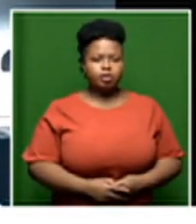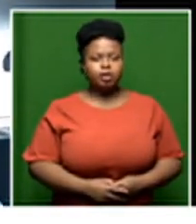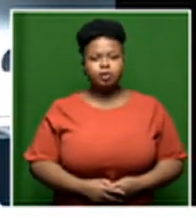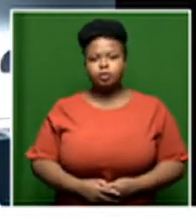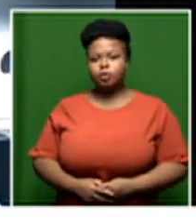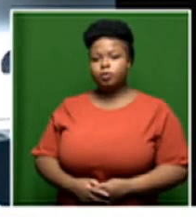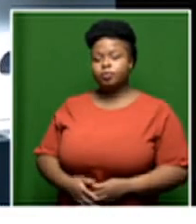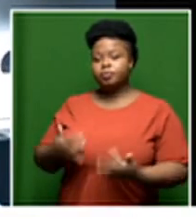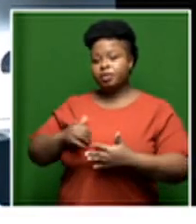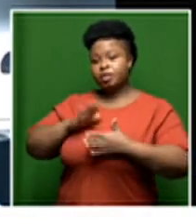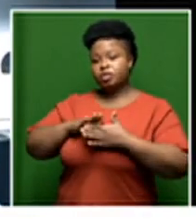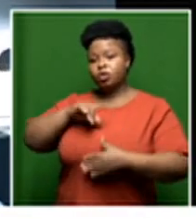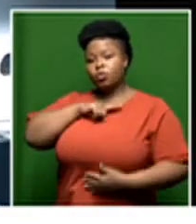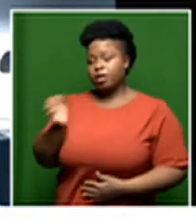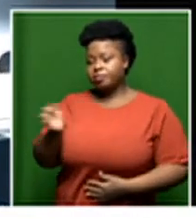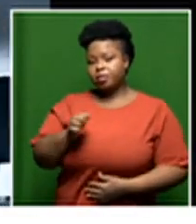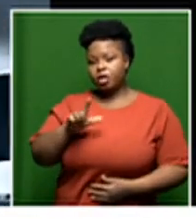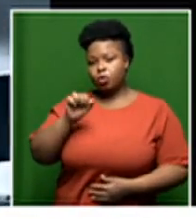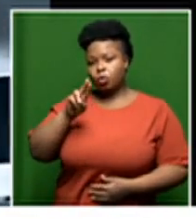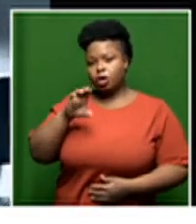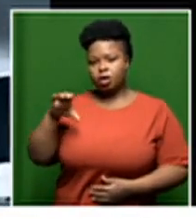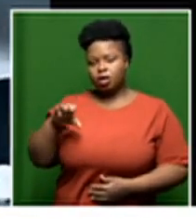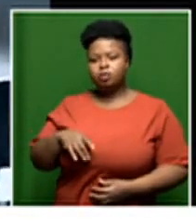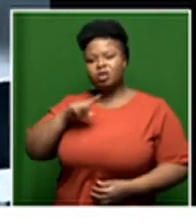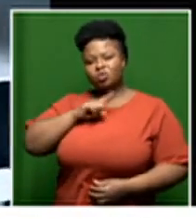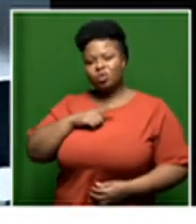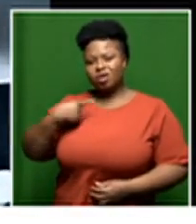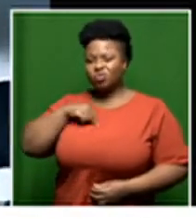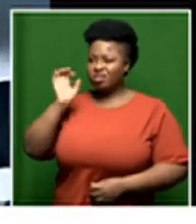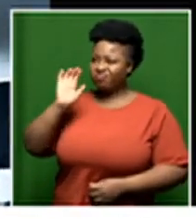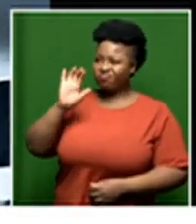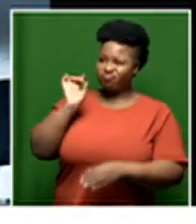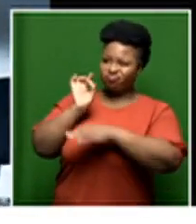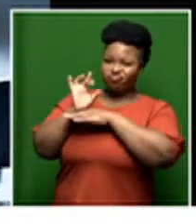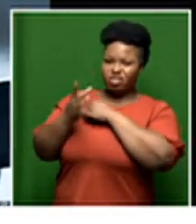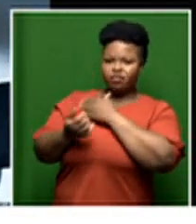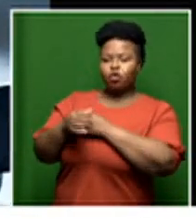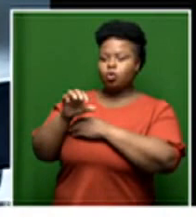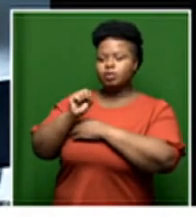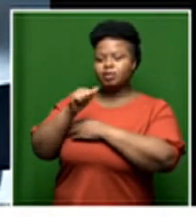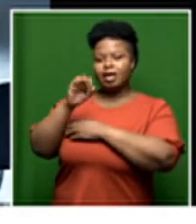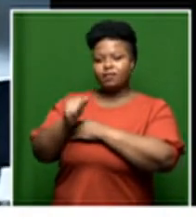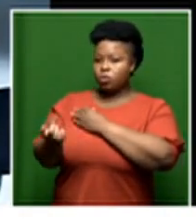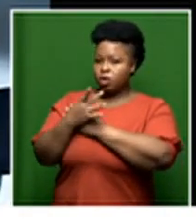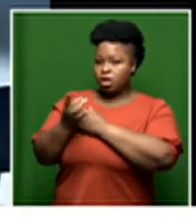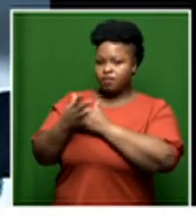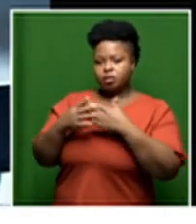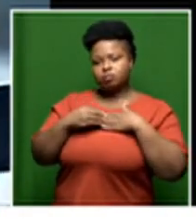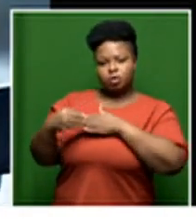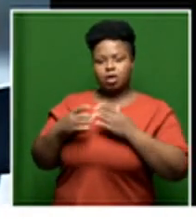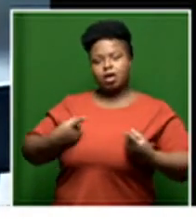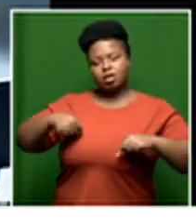The reason to appoint Luc Eymael, we had sought guidance from SAFA, and if you do recall, SAFA did go on